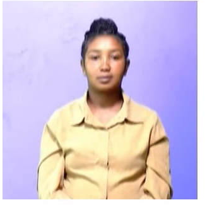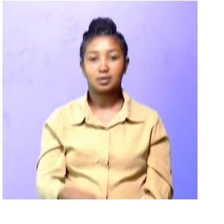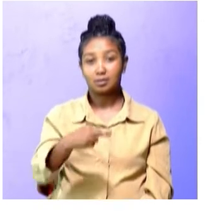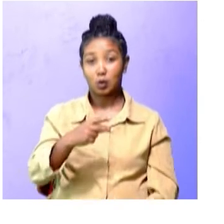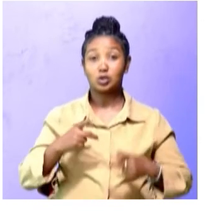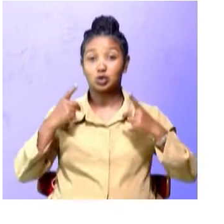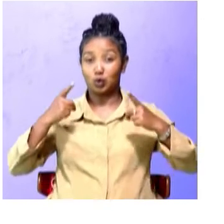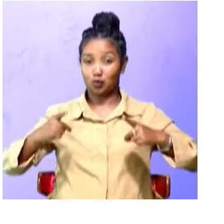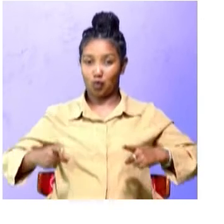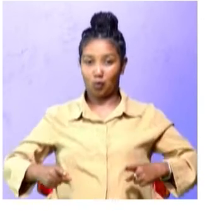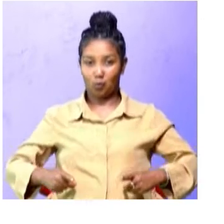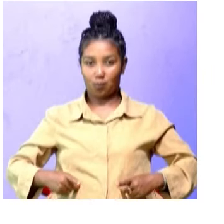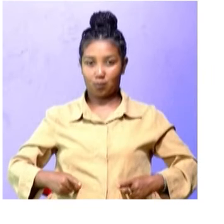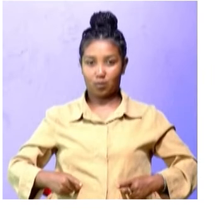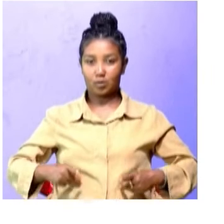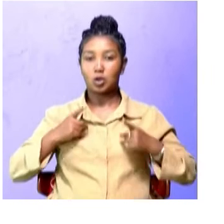uniform